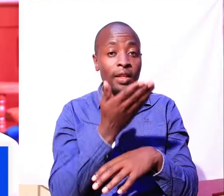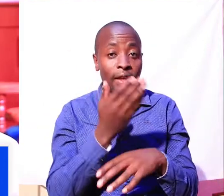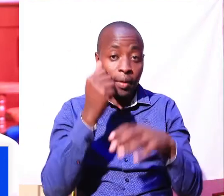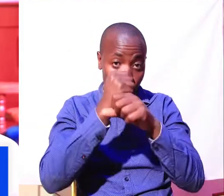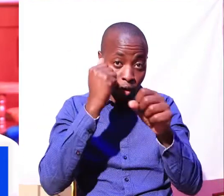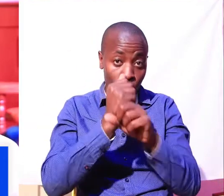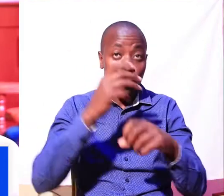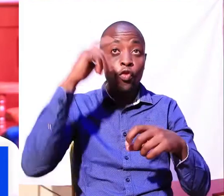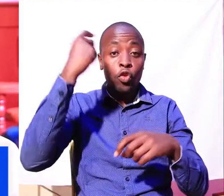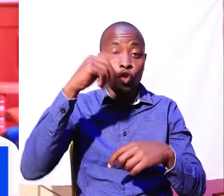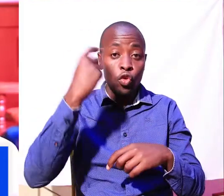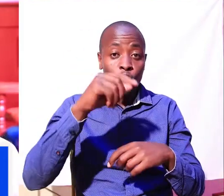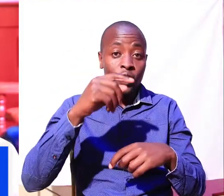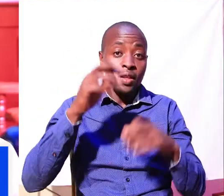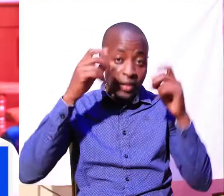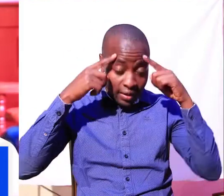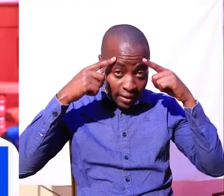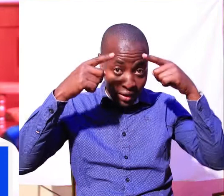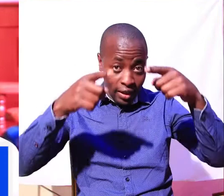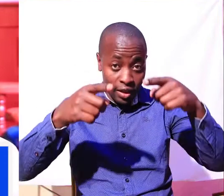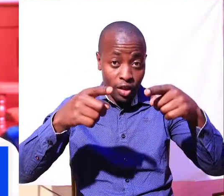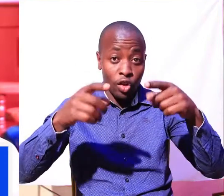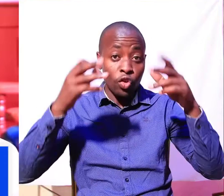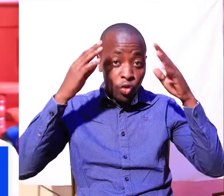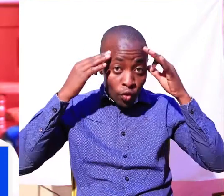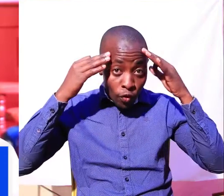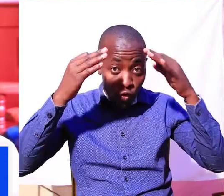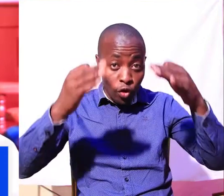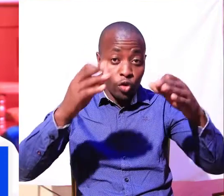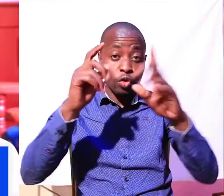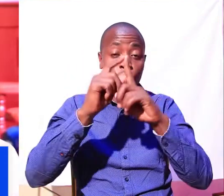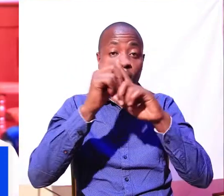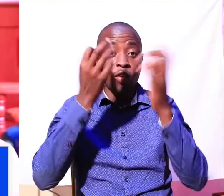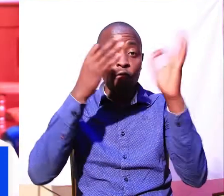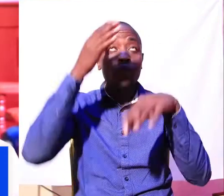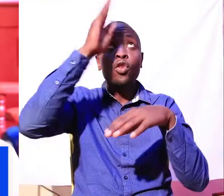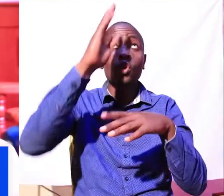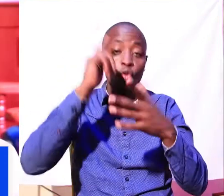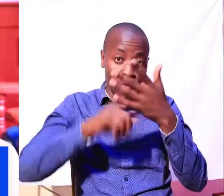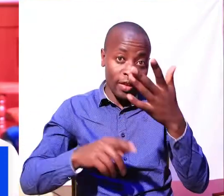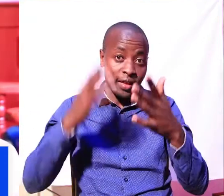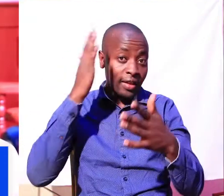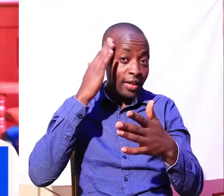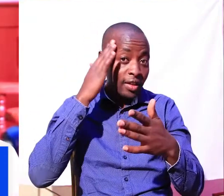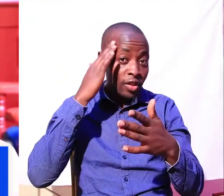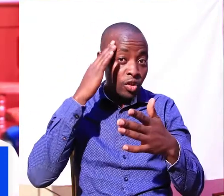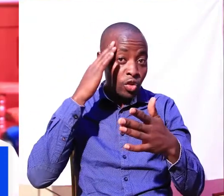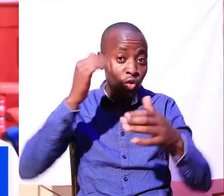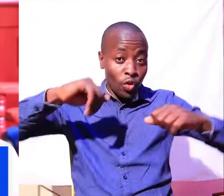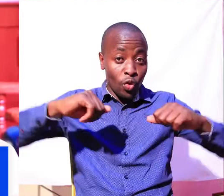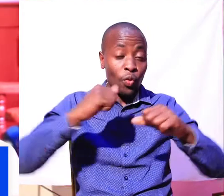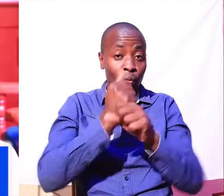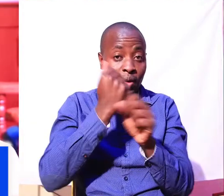And the young men decided that they want to stand by the word of God and what they knew. And of course, this did not please the other satraps or the